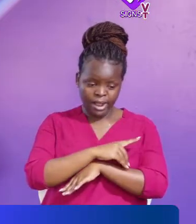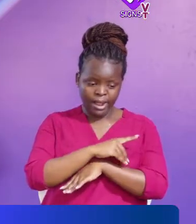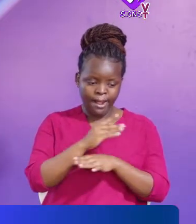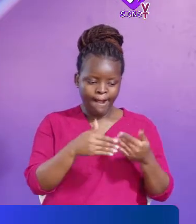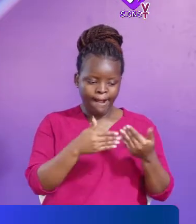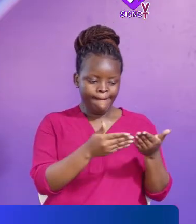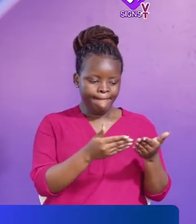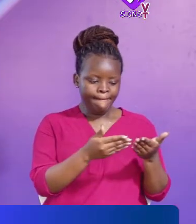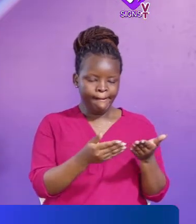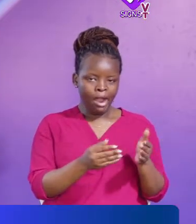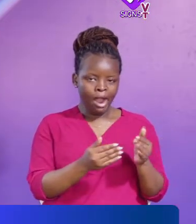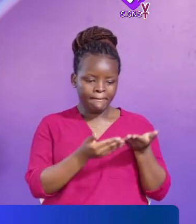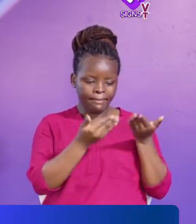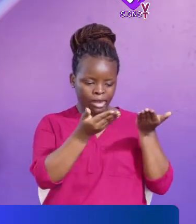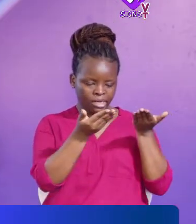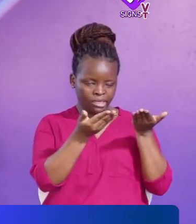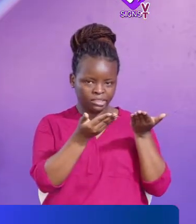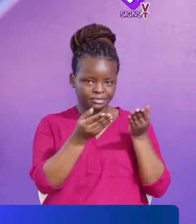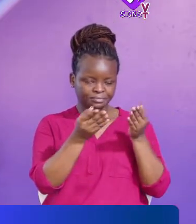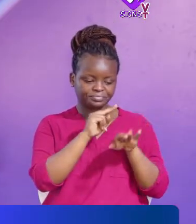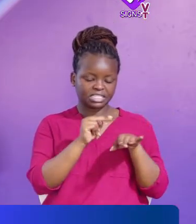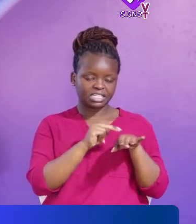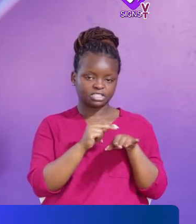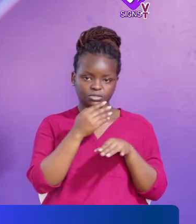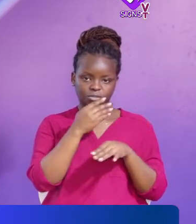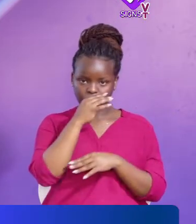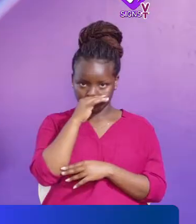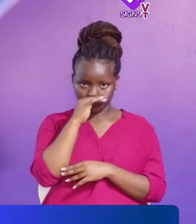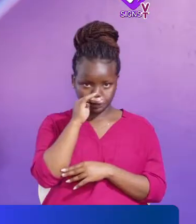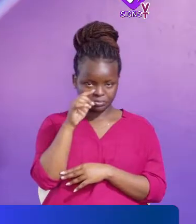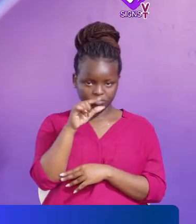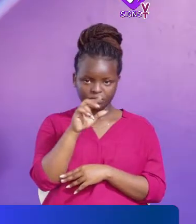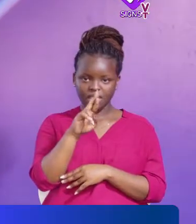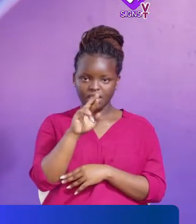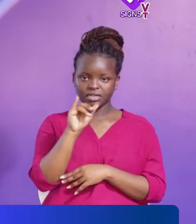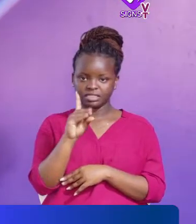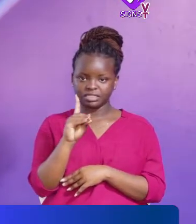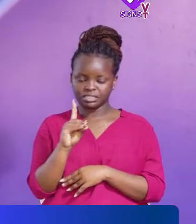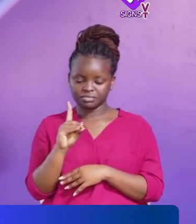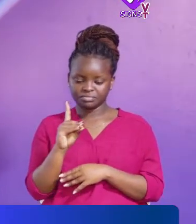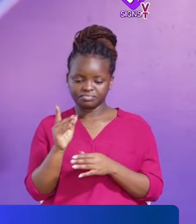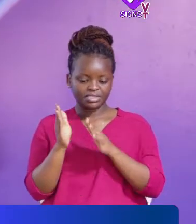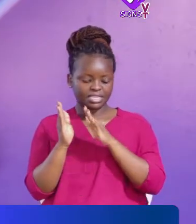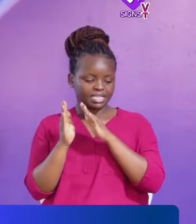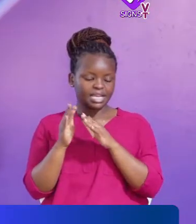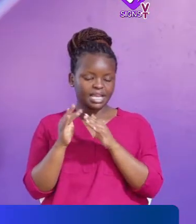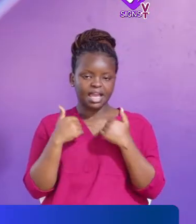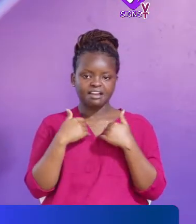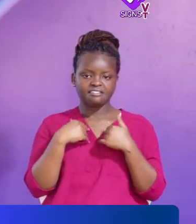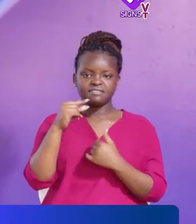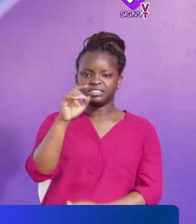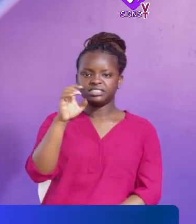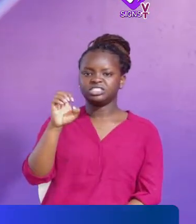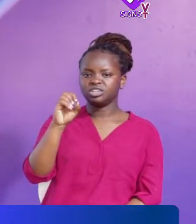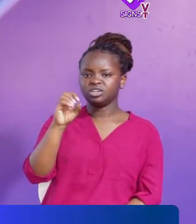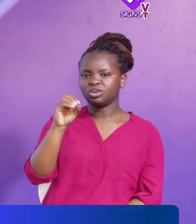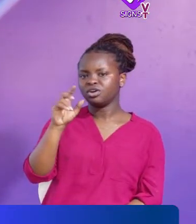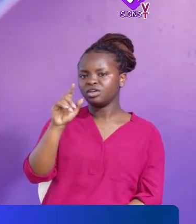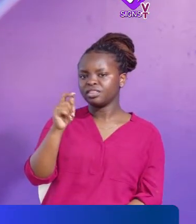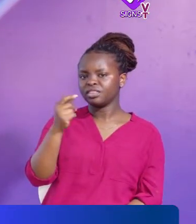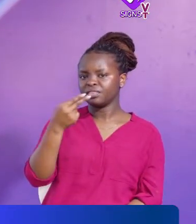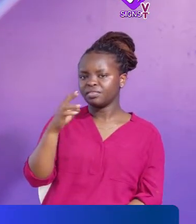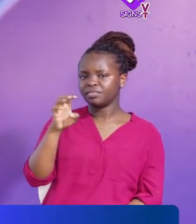grid. We have electricity in geothermal, sleeping in Rift Valley. You know, the more you